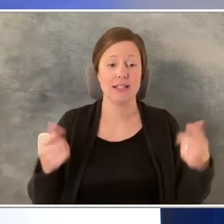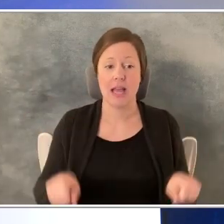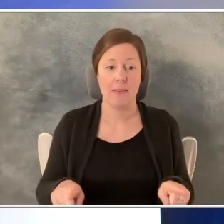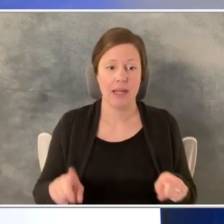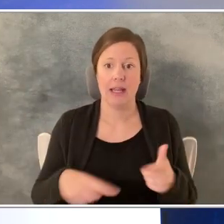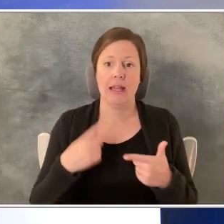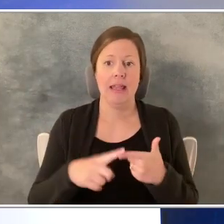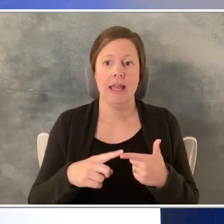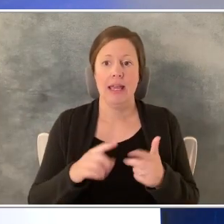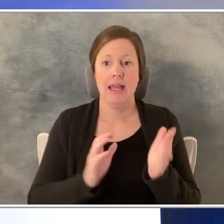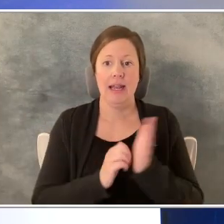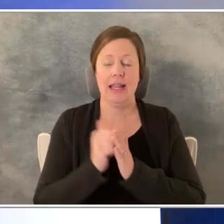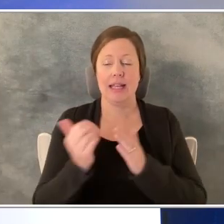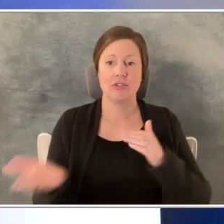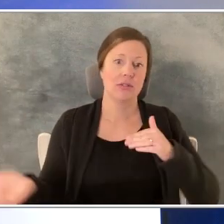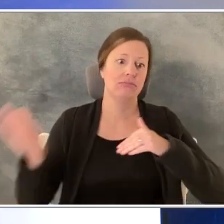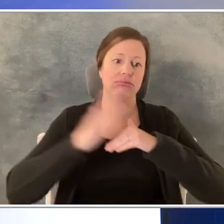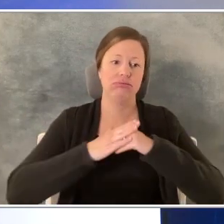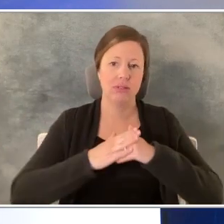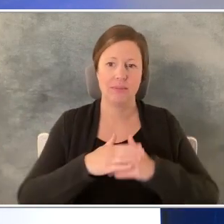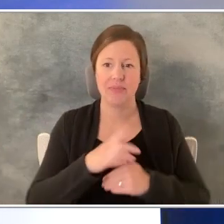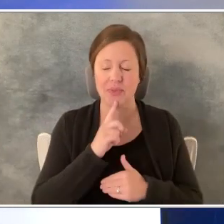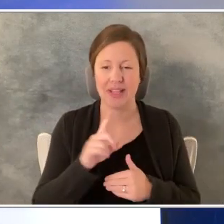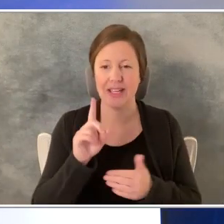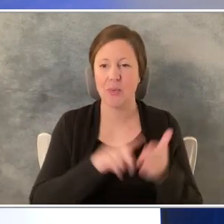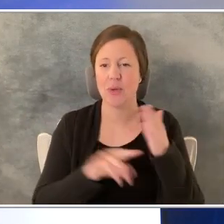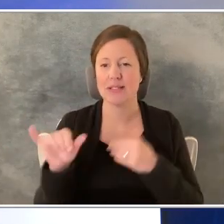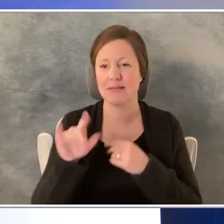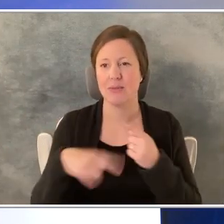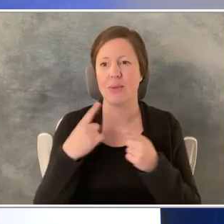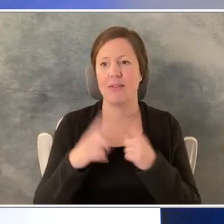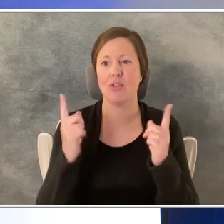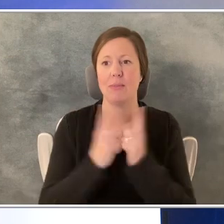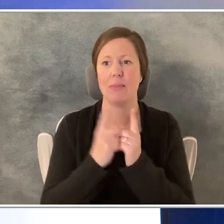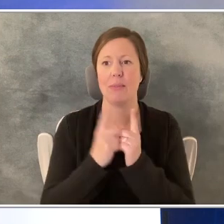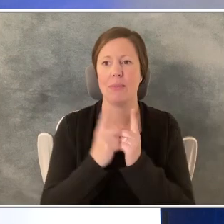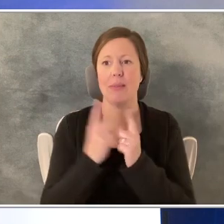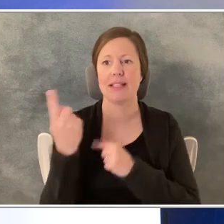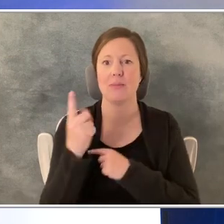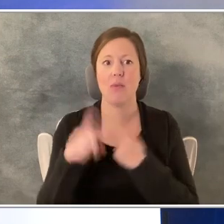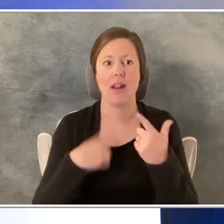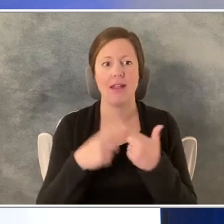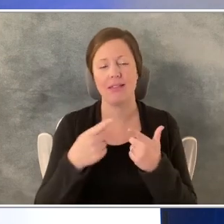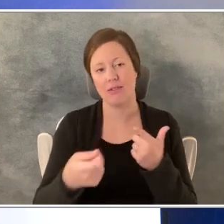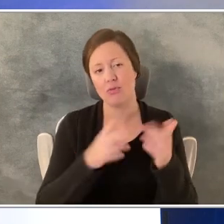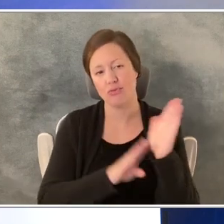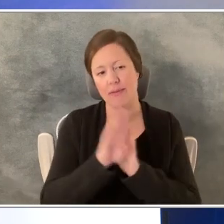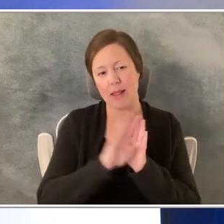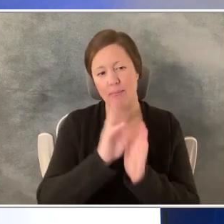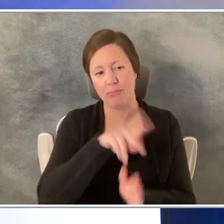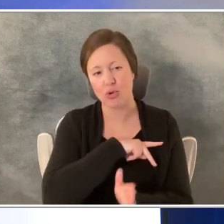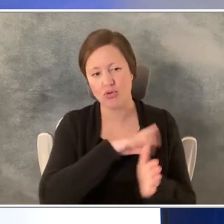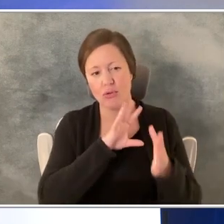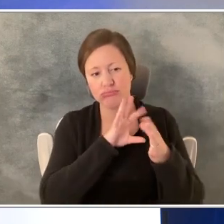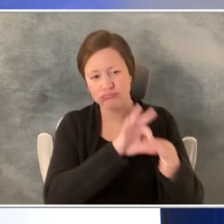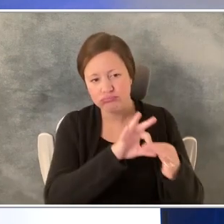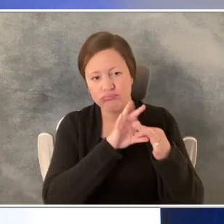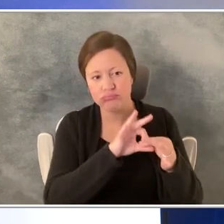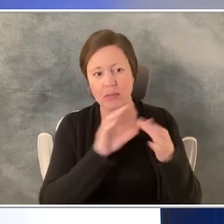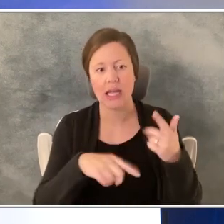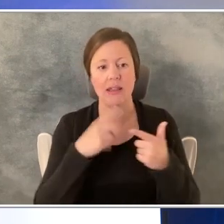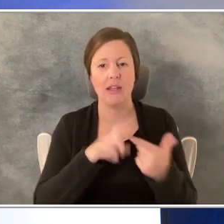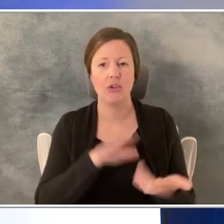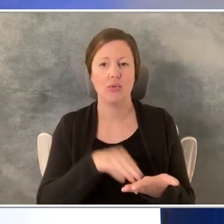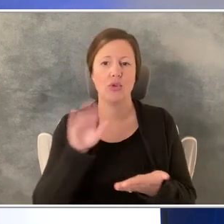like what's that like when you meet somebody and then you start to kind of form that personal bond with them, and then you learn what's going on kind of behind